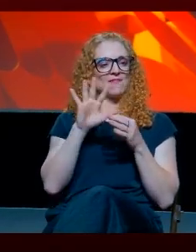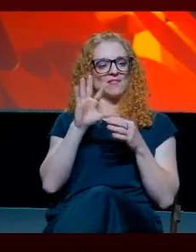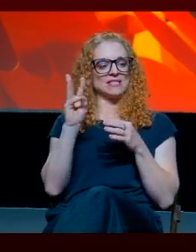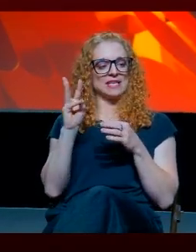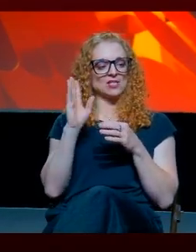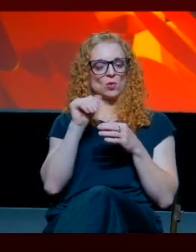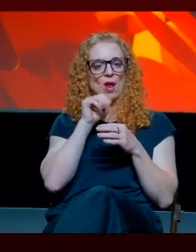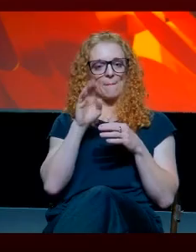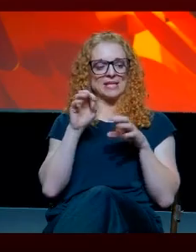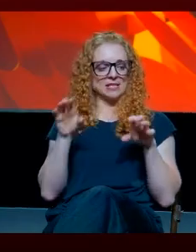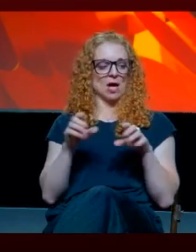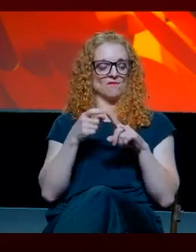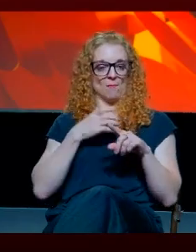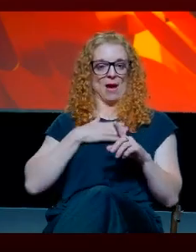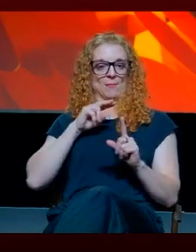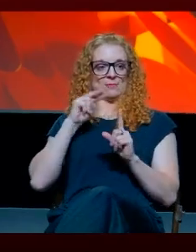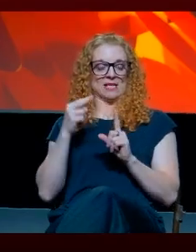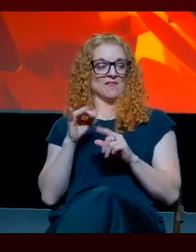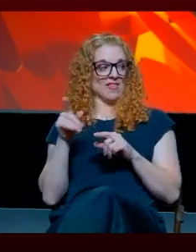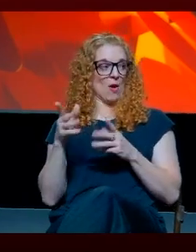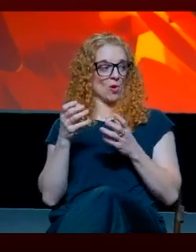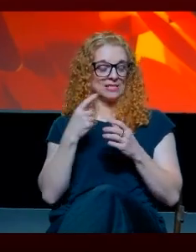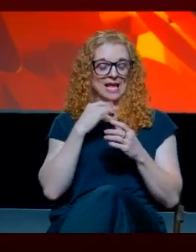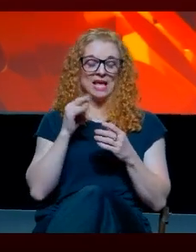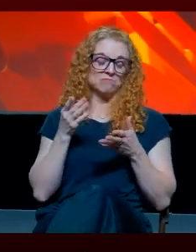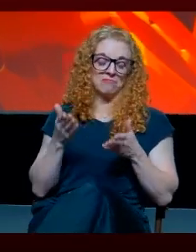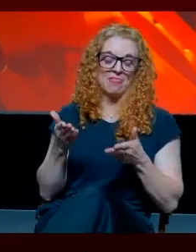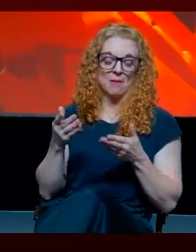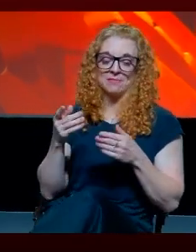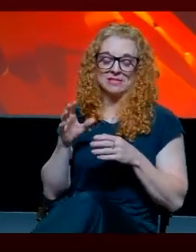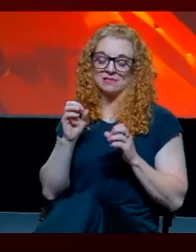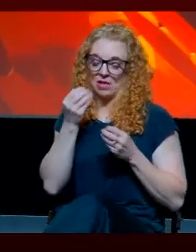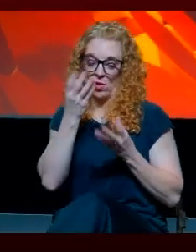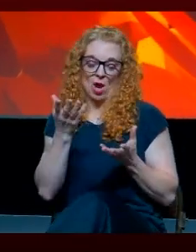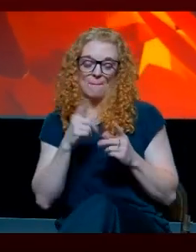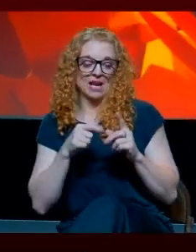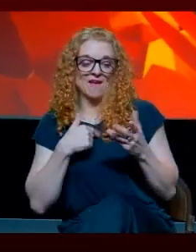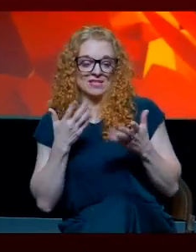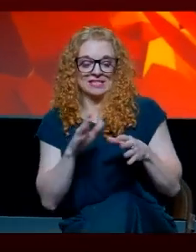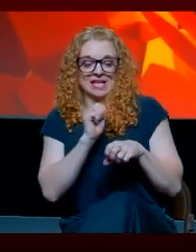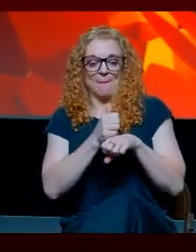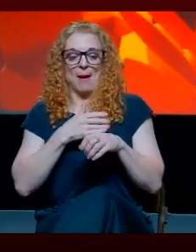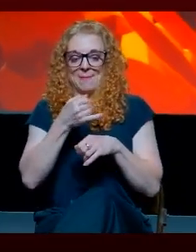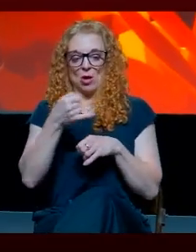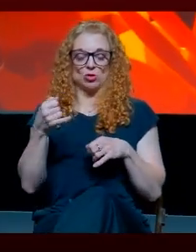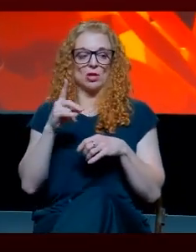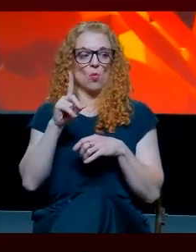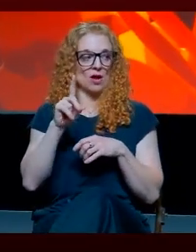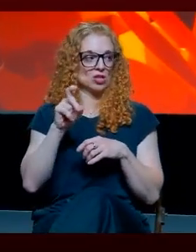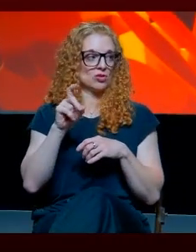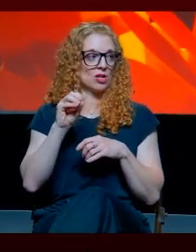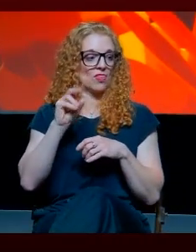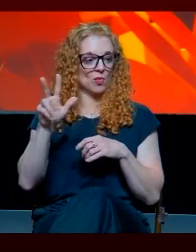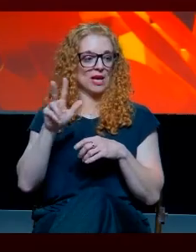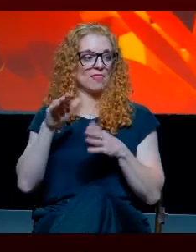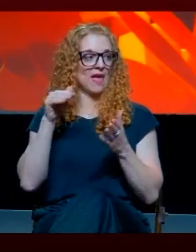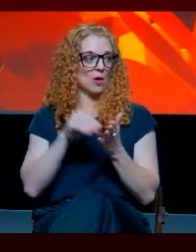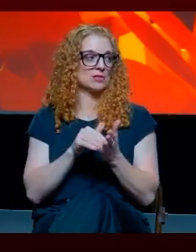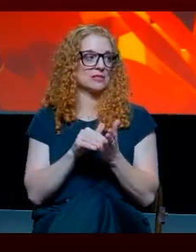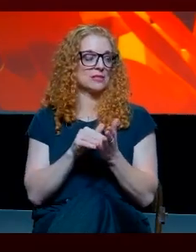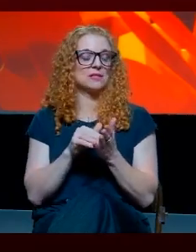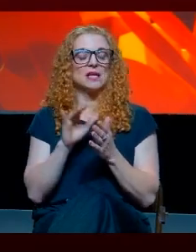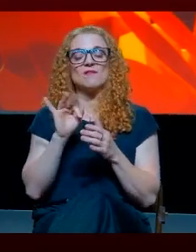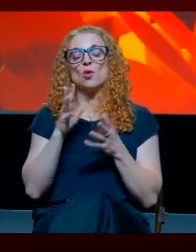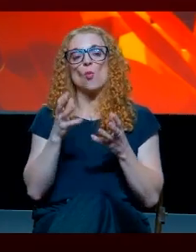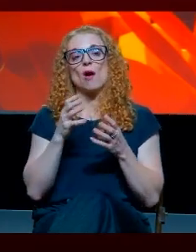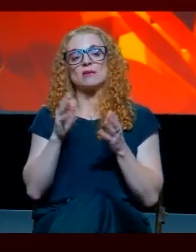will not be done from my perspective. If they want to say it, let them, I don't care. I have set my boundary at 100 and 3,000. If